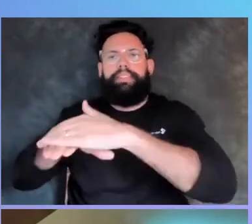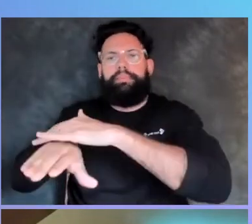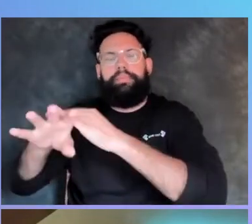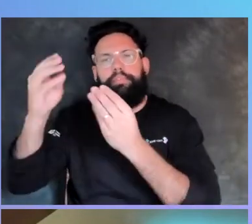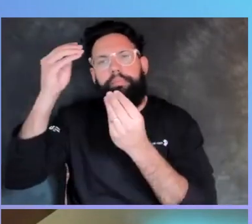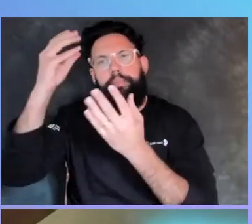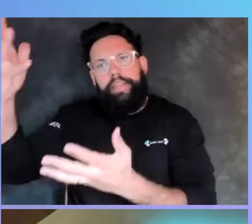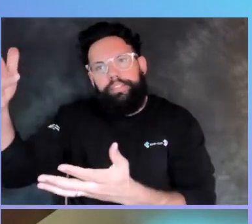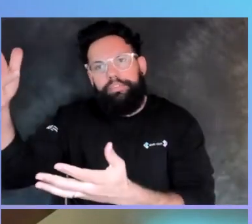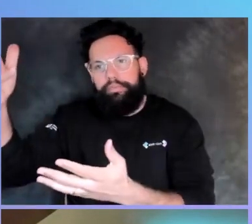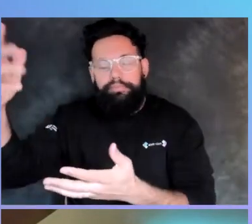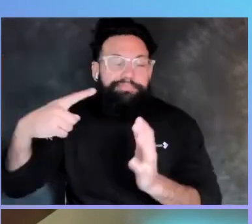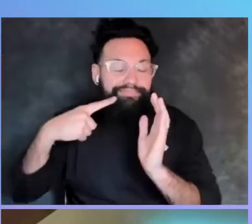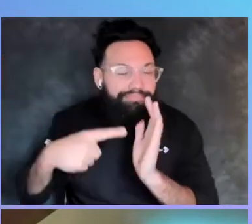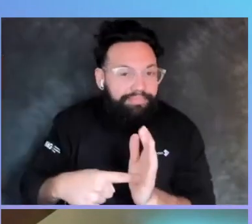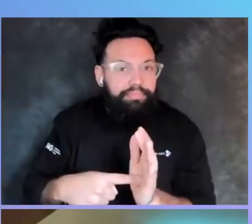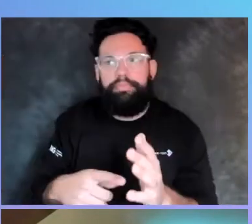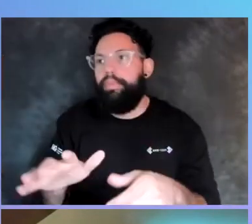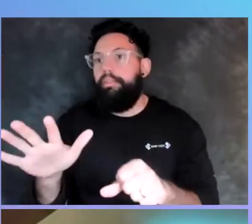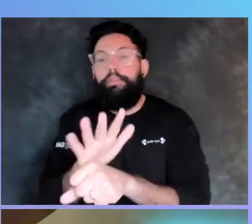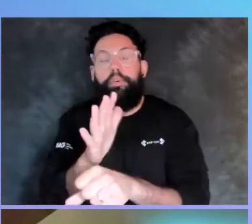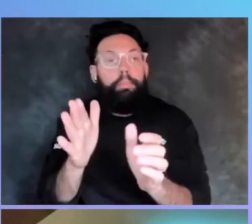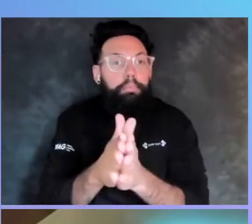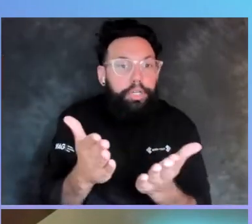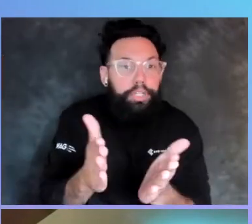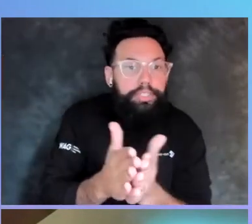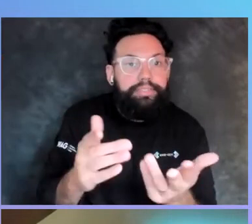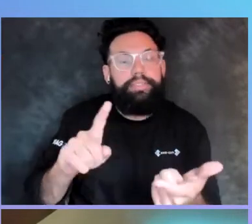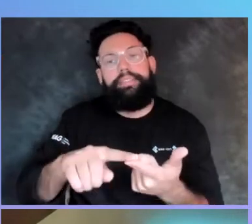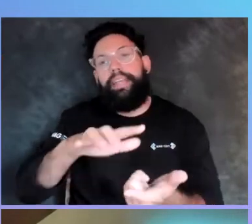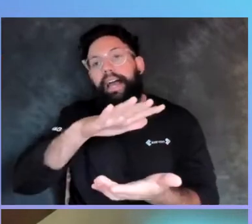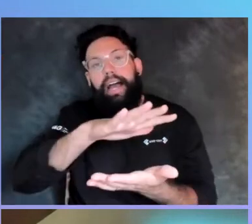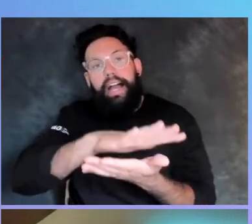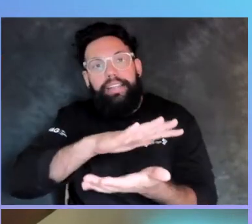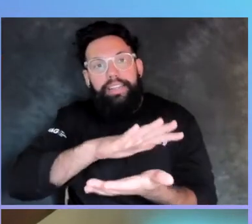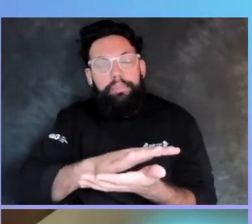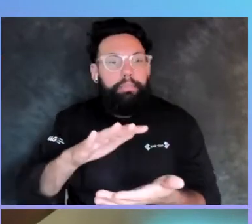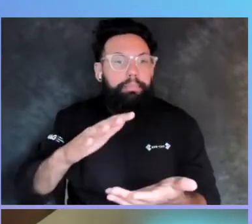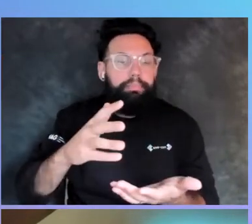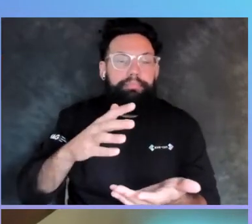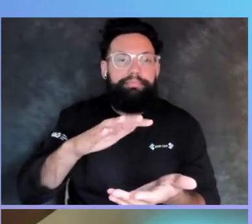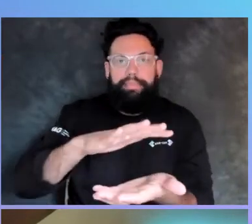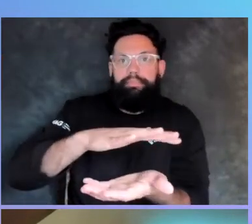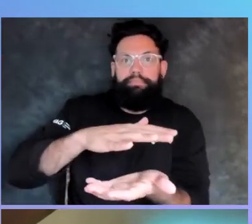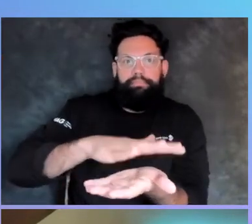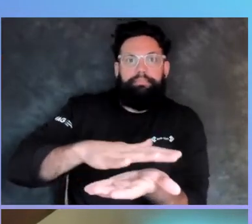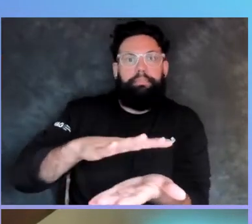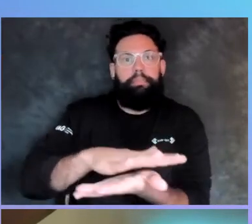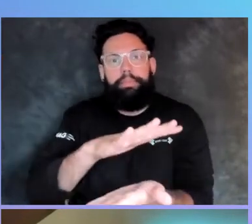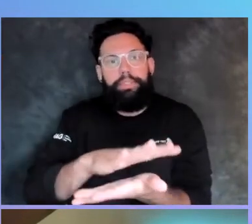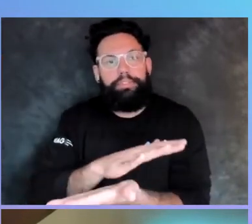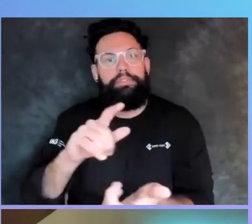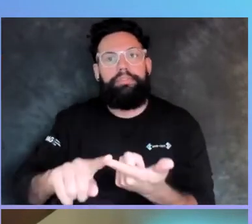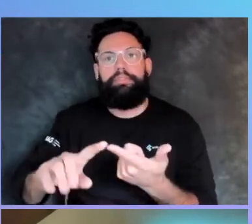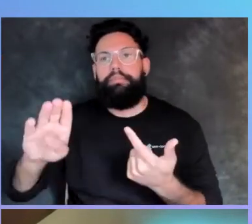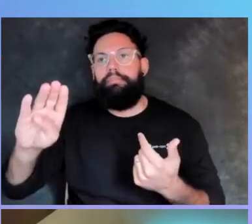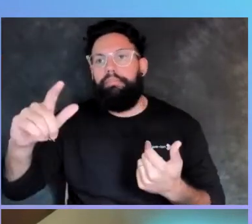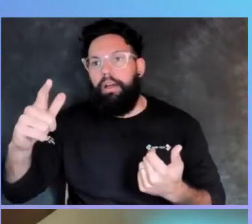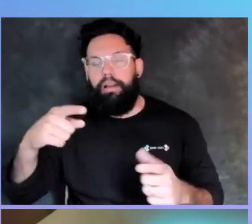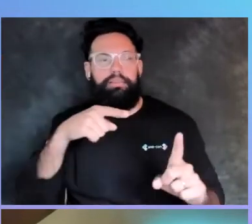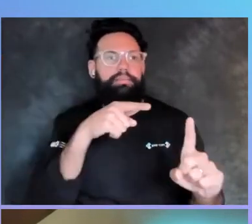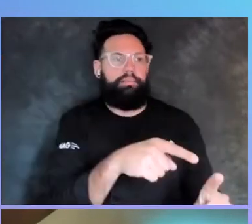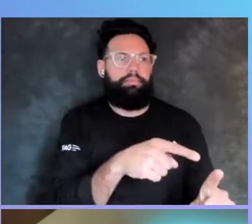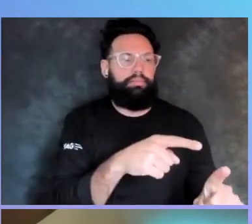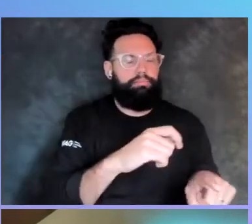as entire books, academic papers, blog posts, source code, and so much more. They've been trained